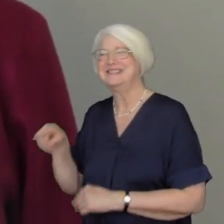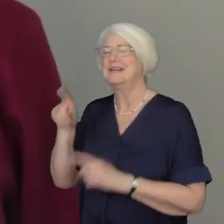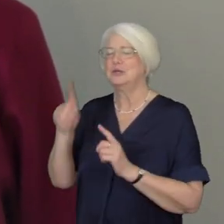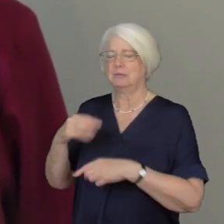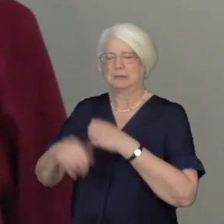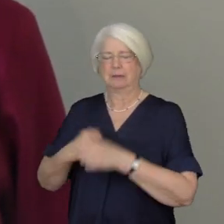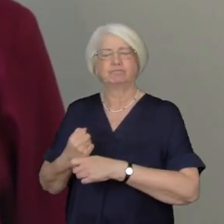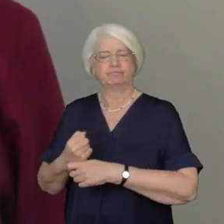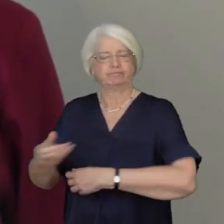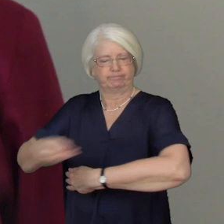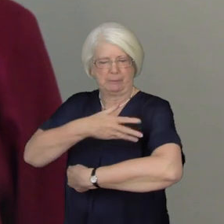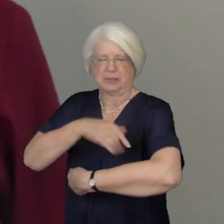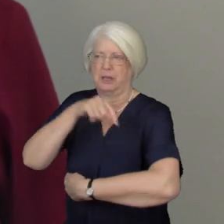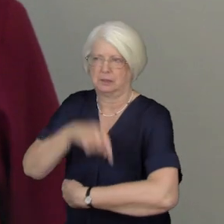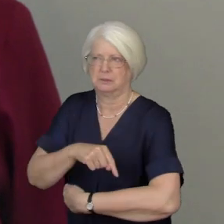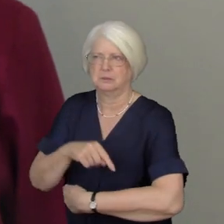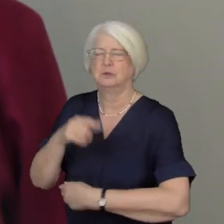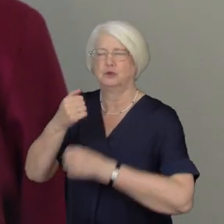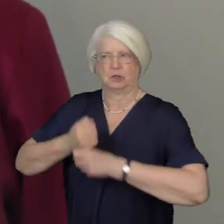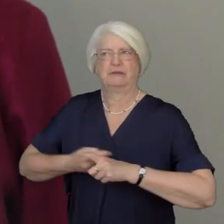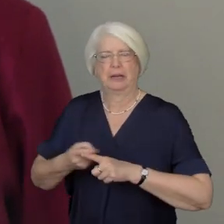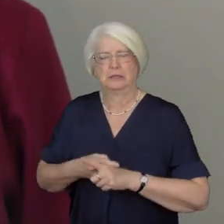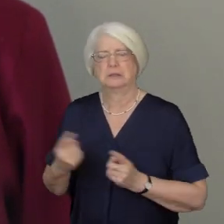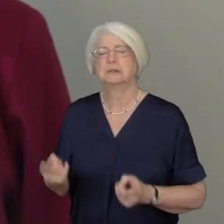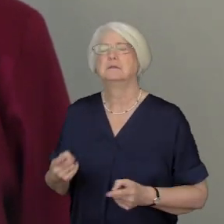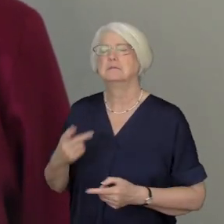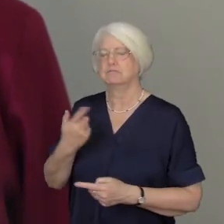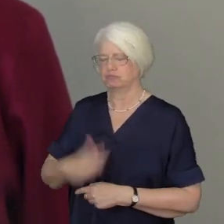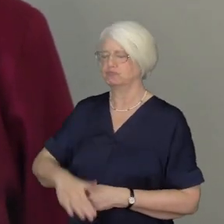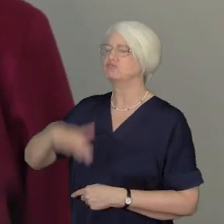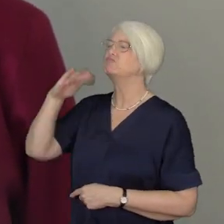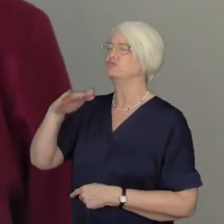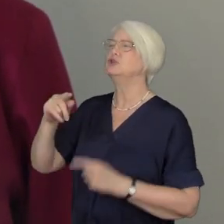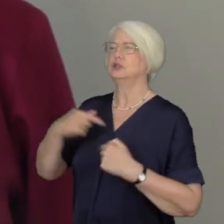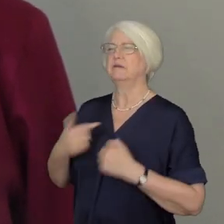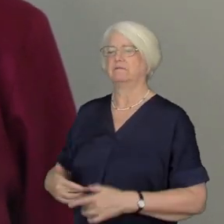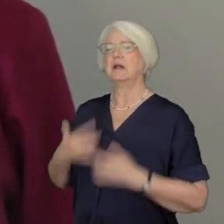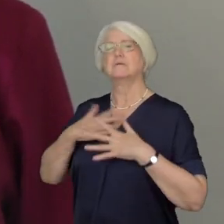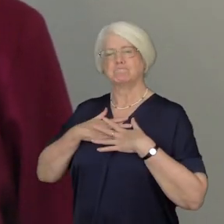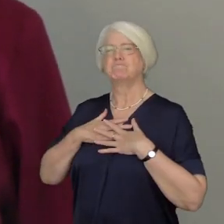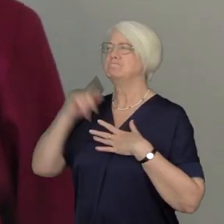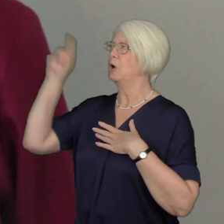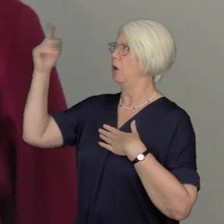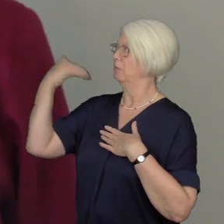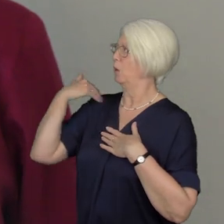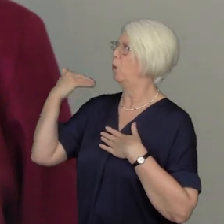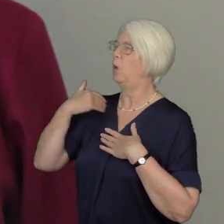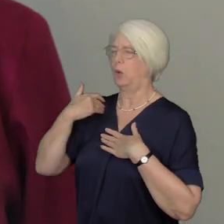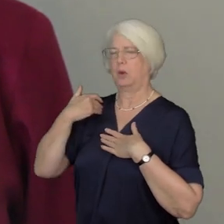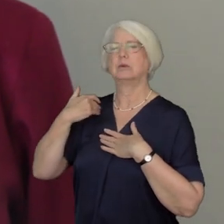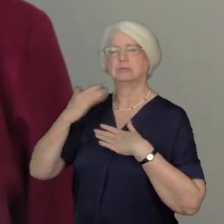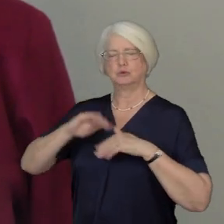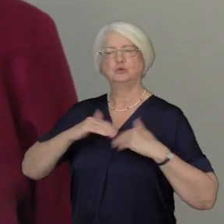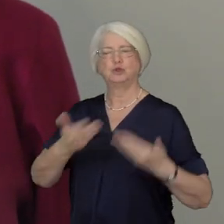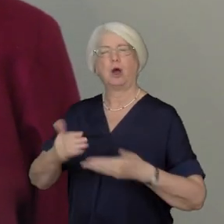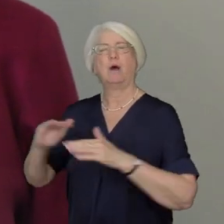no secret of an explicit calling from God, a call to service. God for Florence, in the words